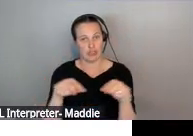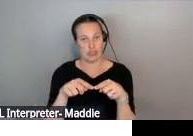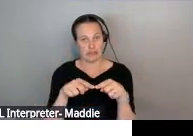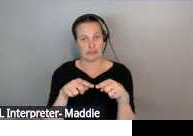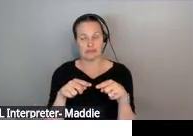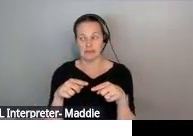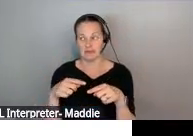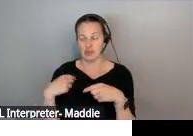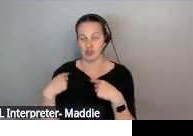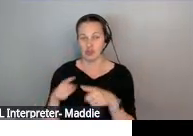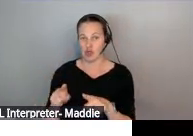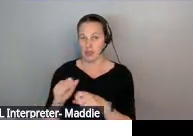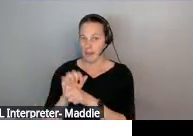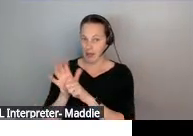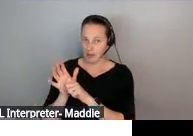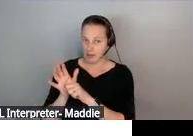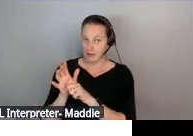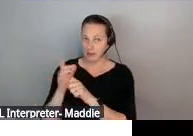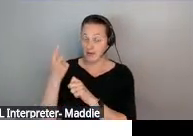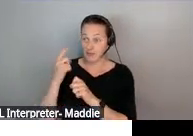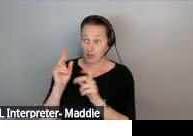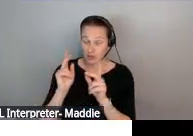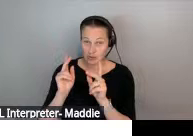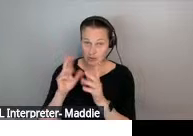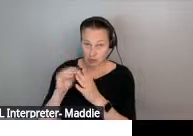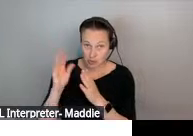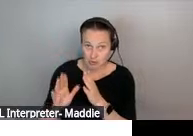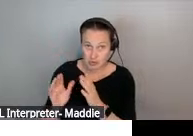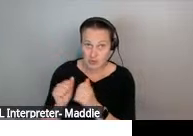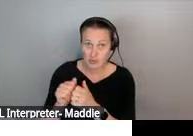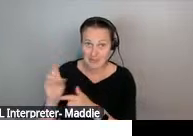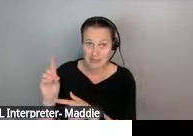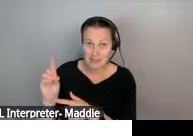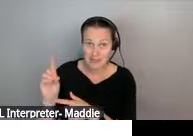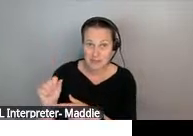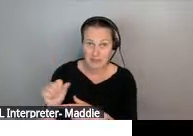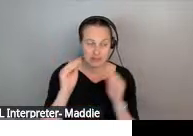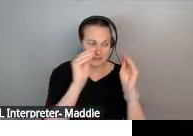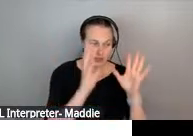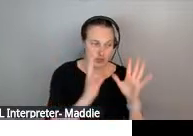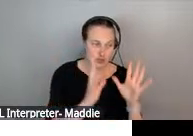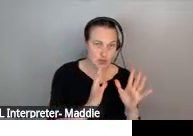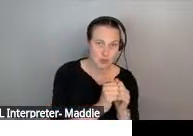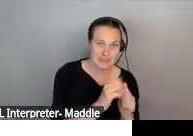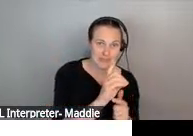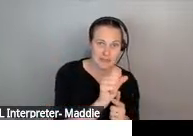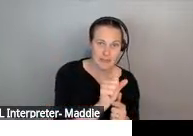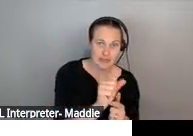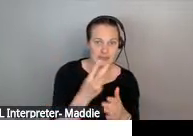the pandemic, both for students with disabilities and teachers with disabilities.